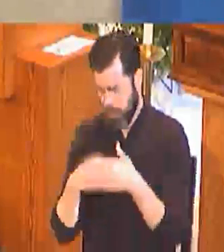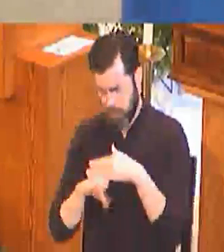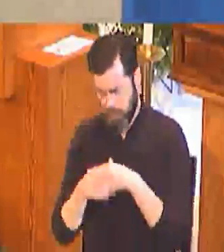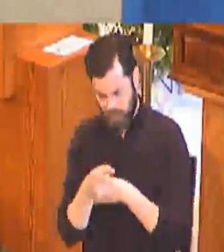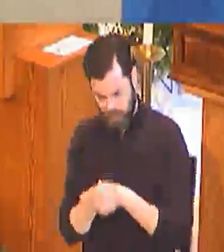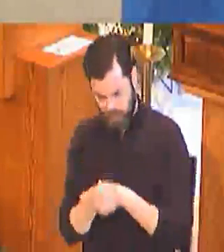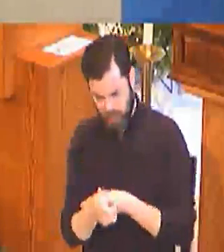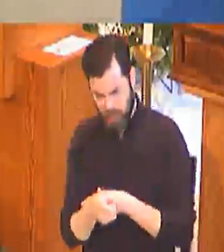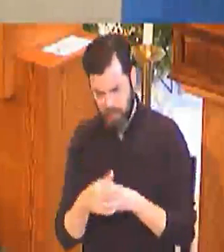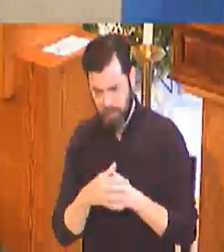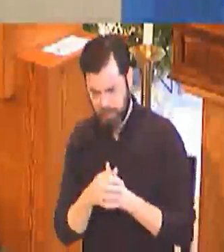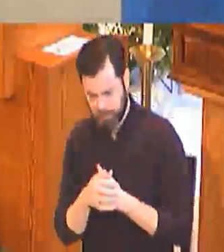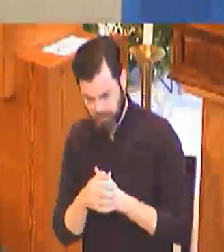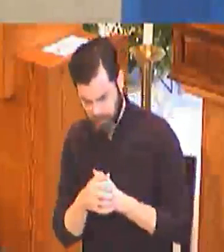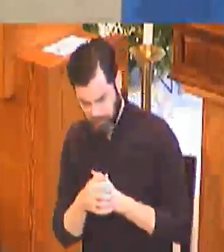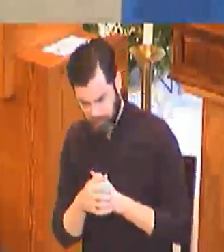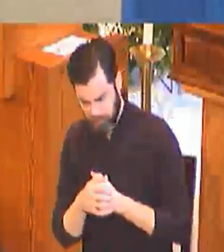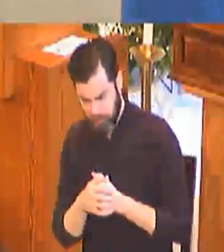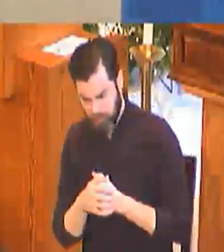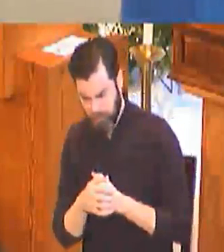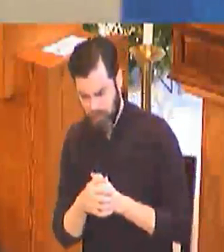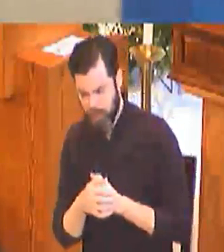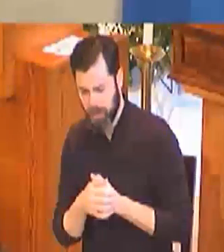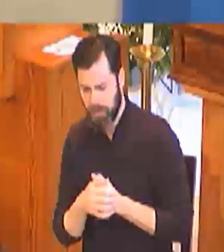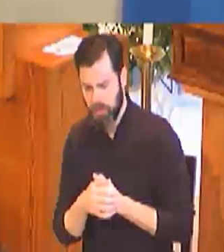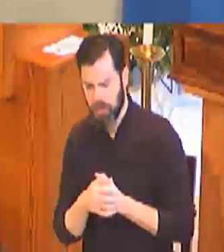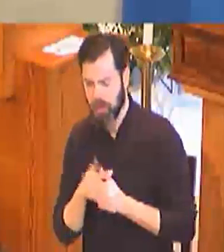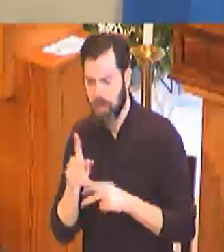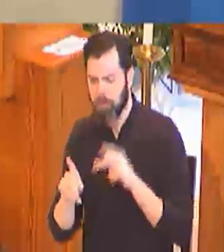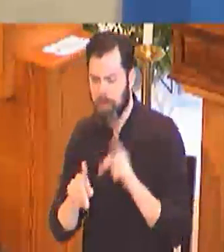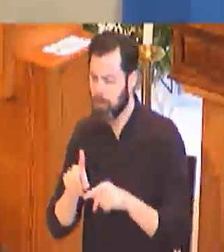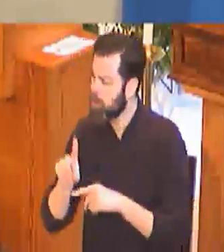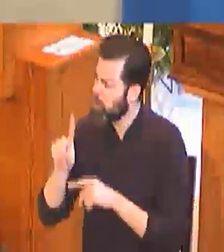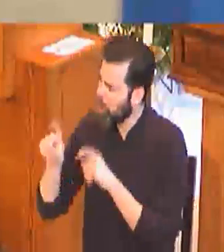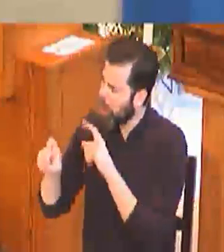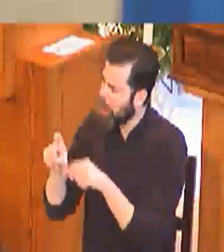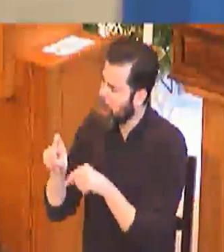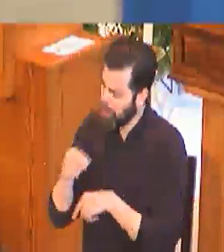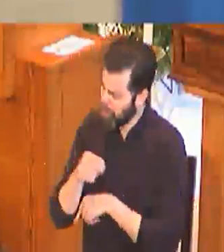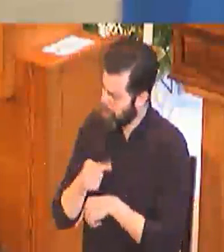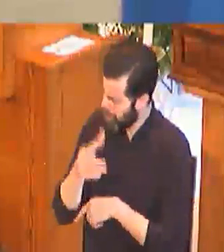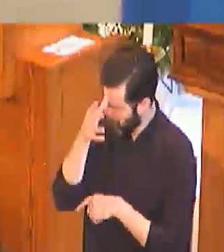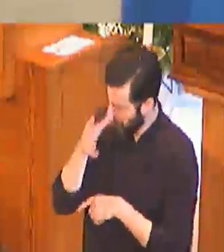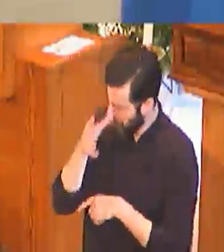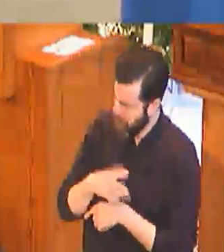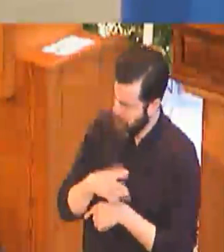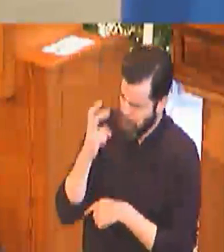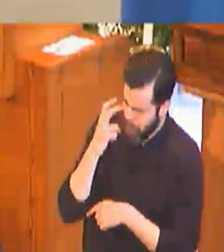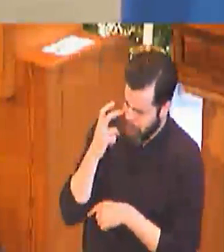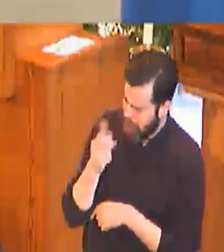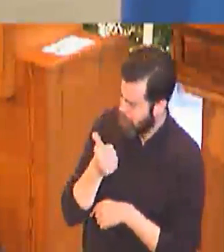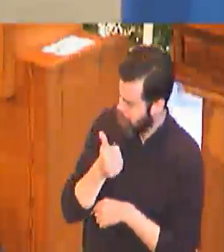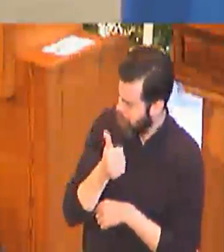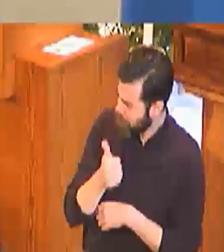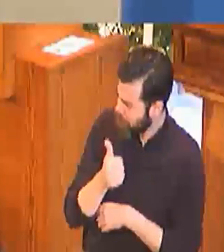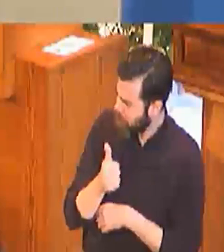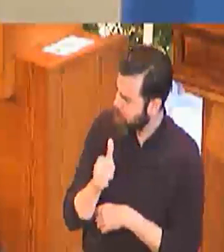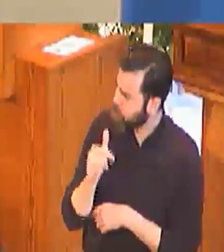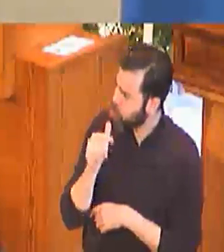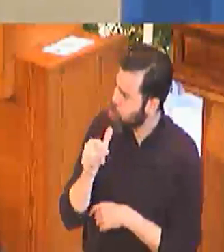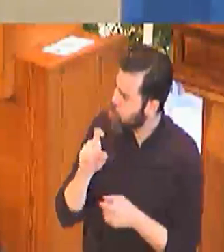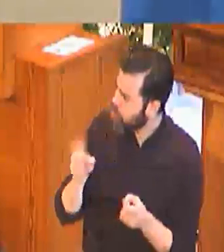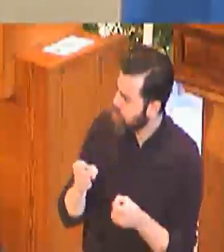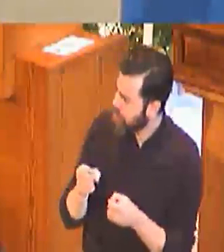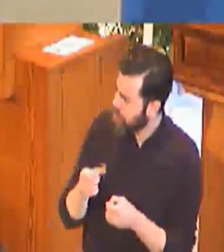sinned, this man or his parents, that he was born blind?" The disciples are